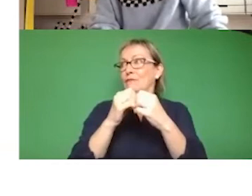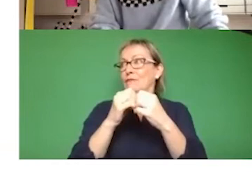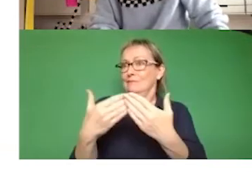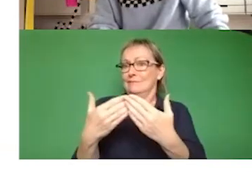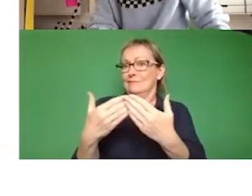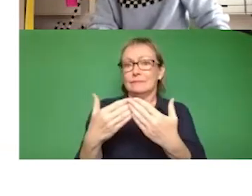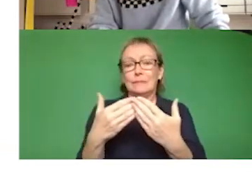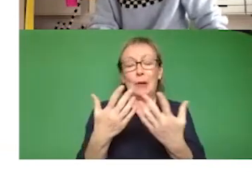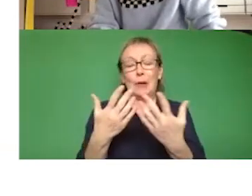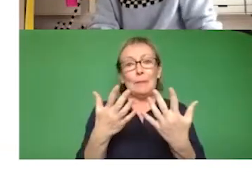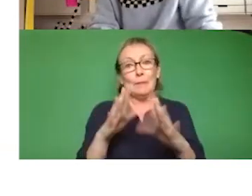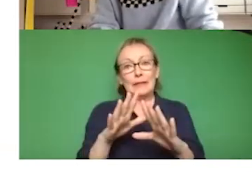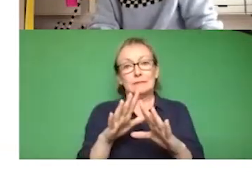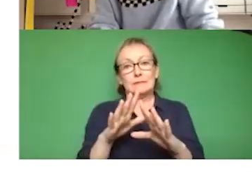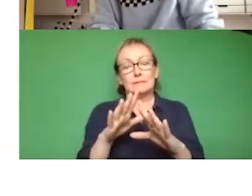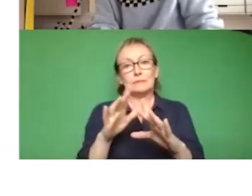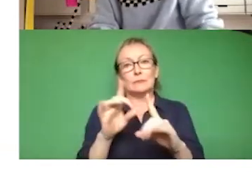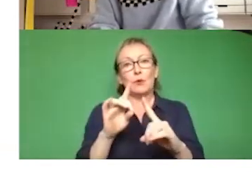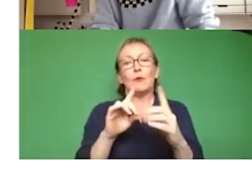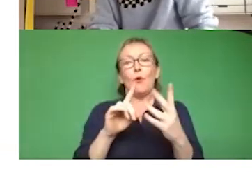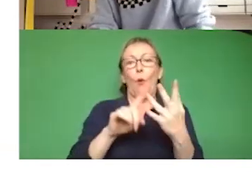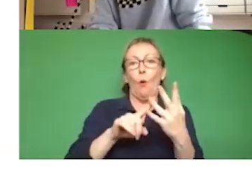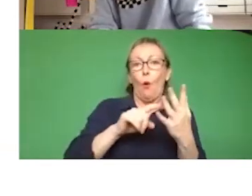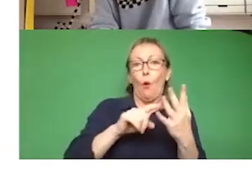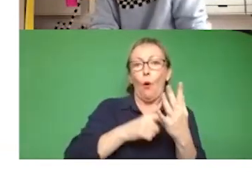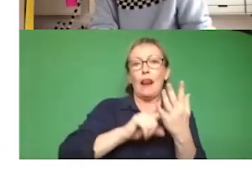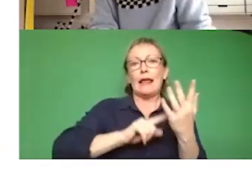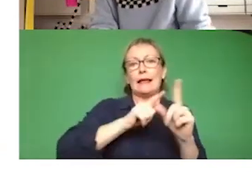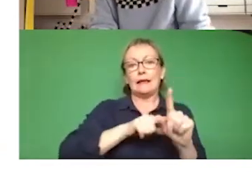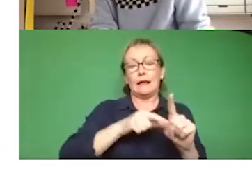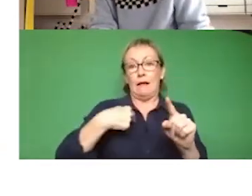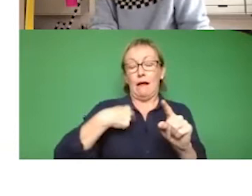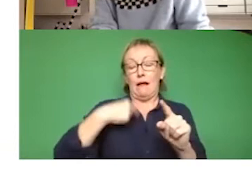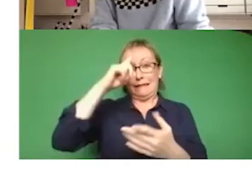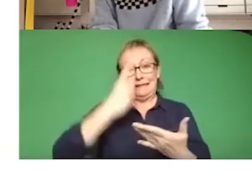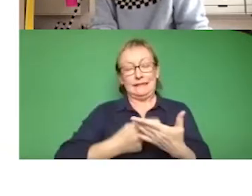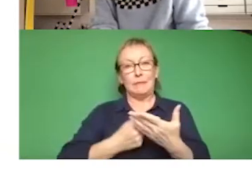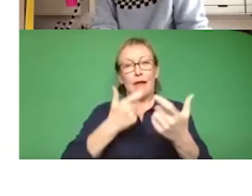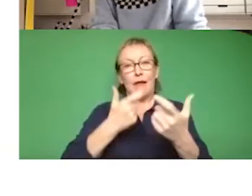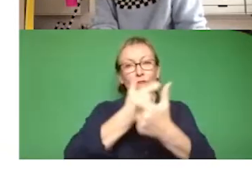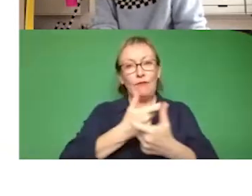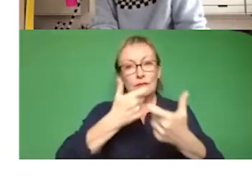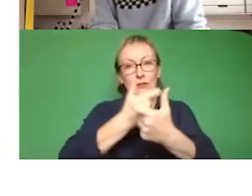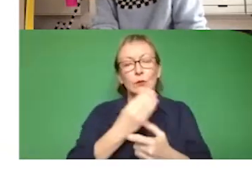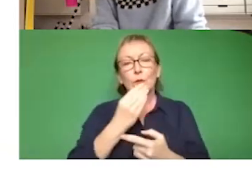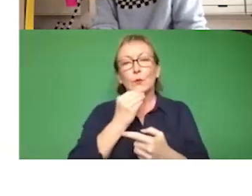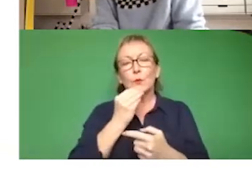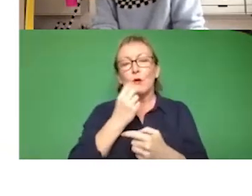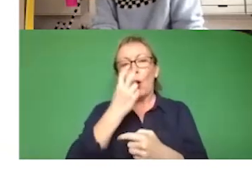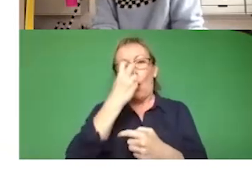we were, Aurélie and I decided that we should maybe, or it would be fun to reuse some of the stock that we